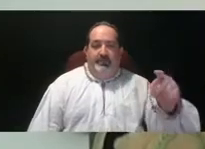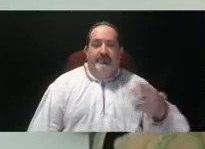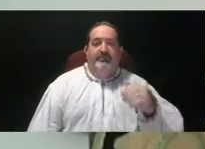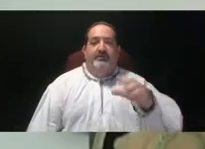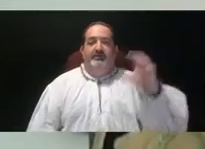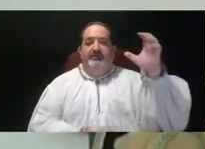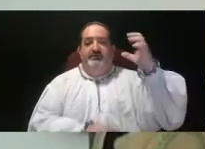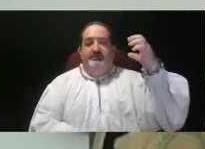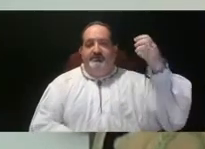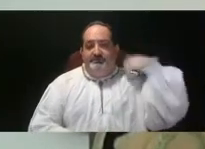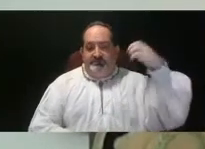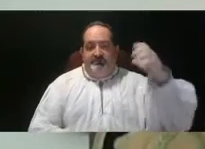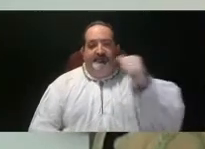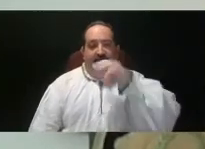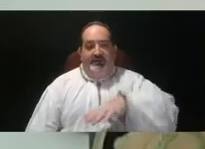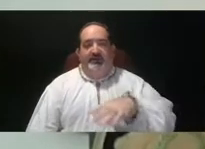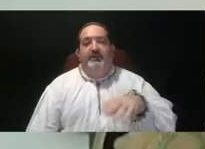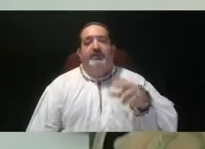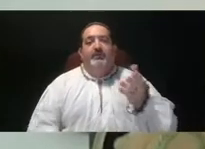in Waiting, the Honorable Lady